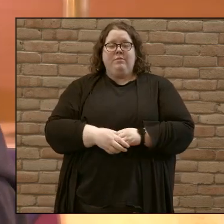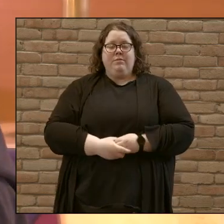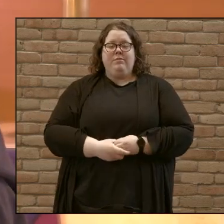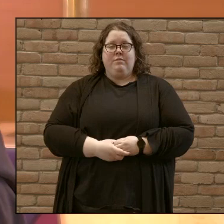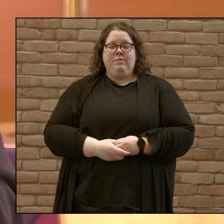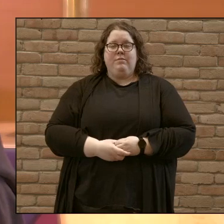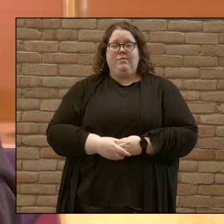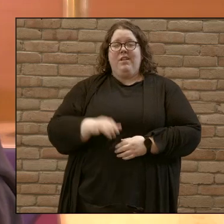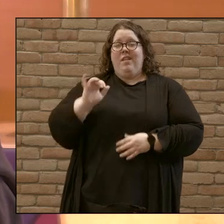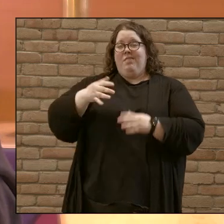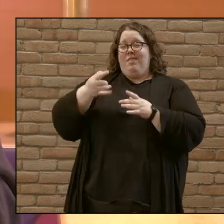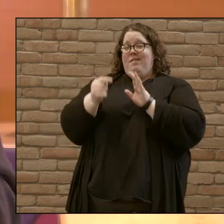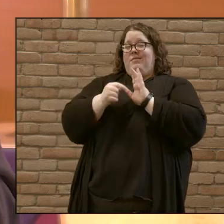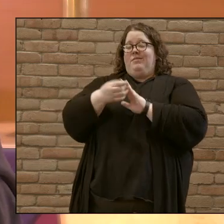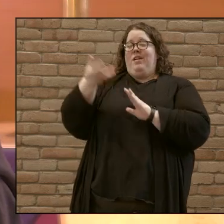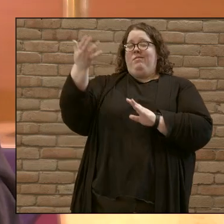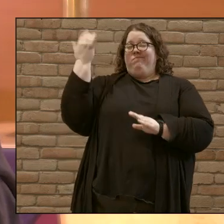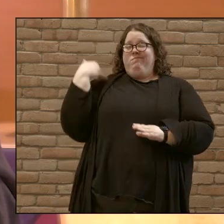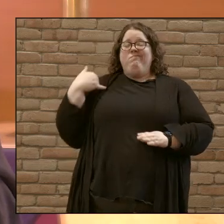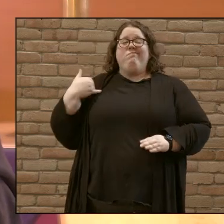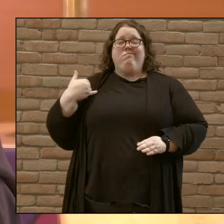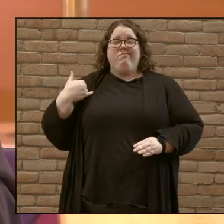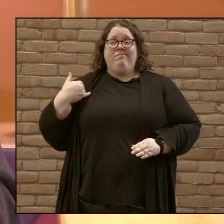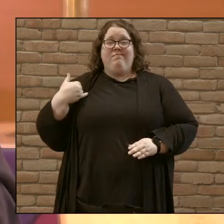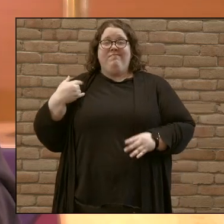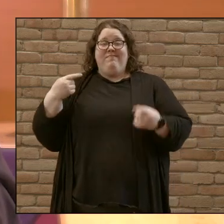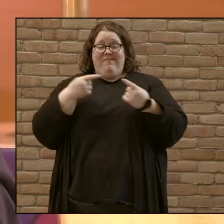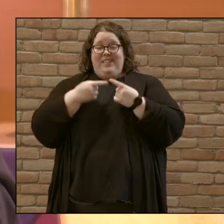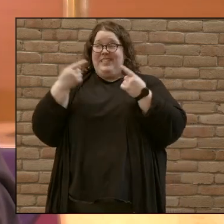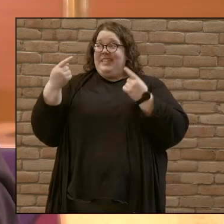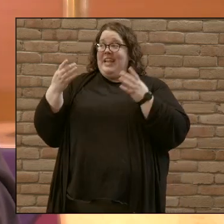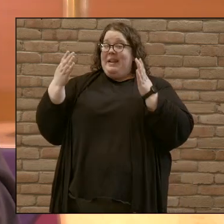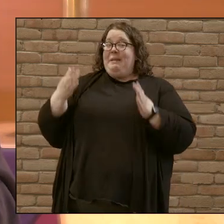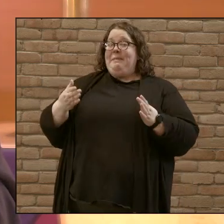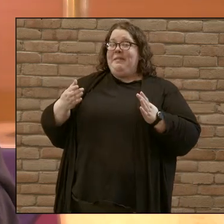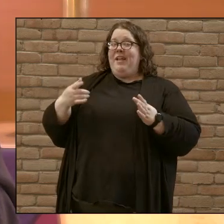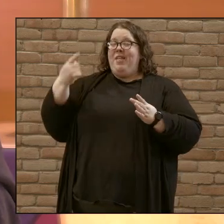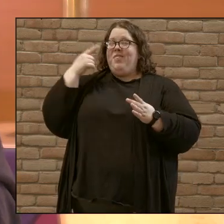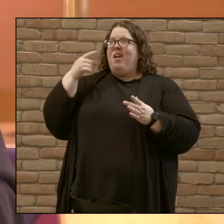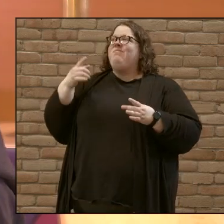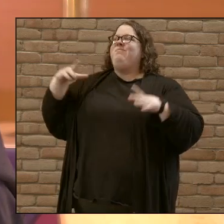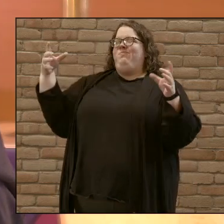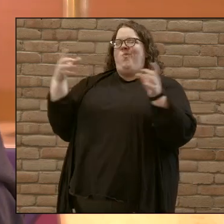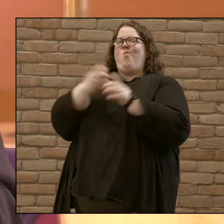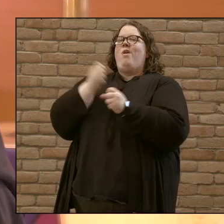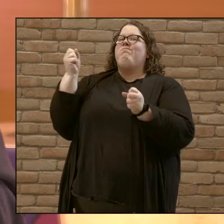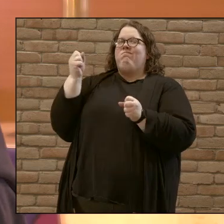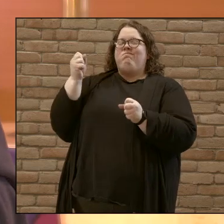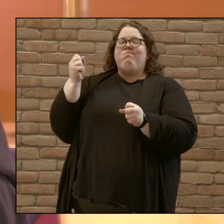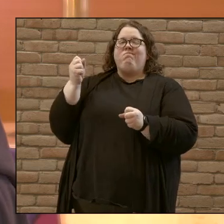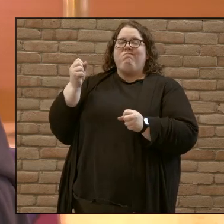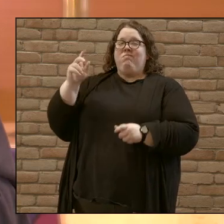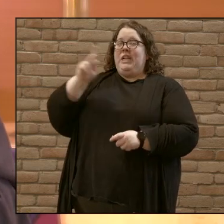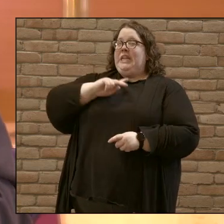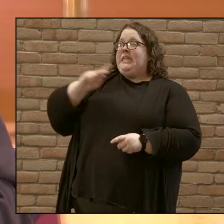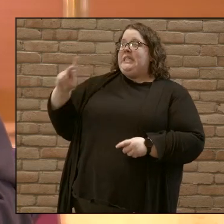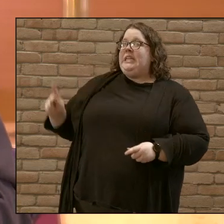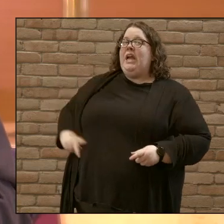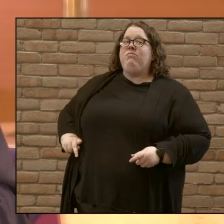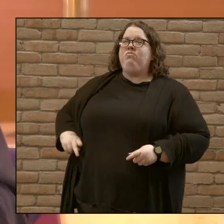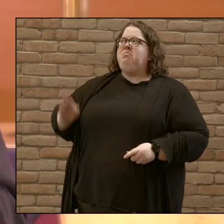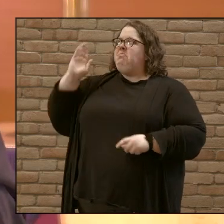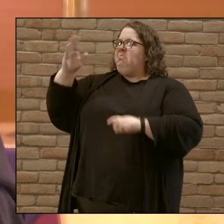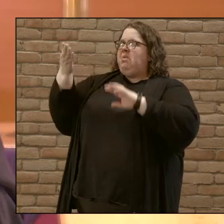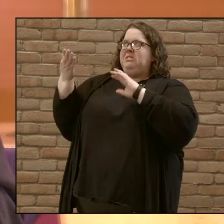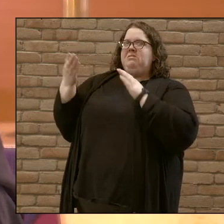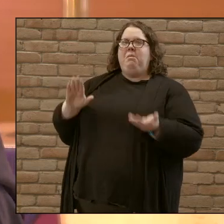century, the enemy thought he had won because the king was going to